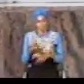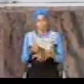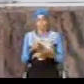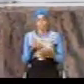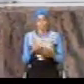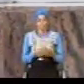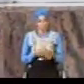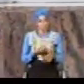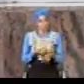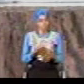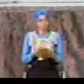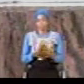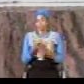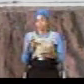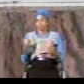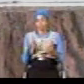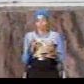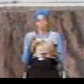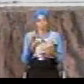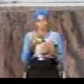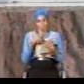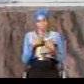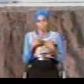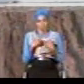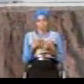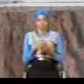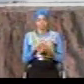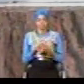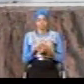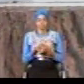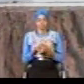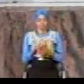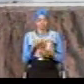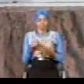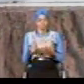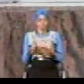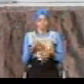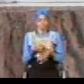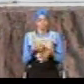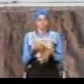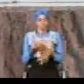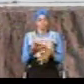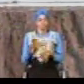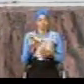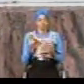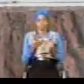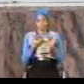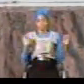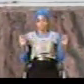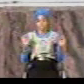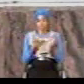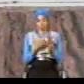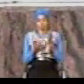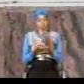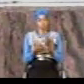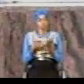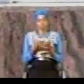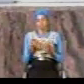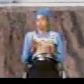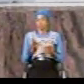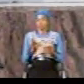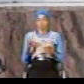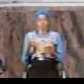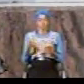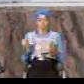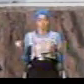pain I normally have. During the time of Easter retreat, the thing was so painful. I don't know what to